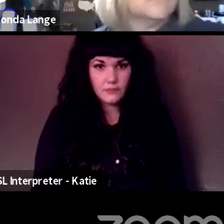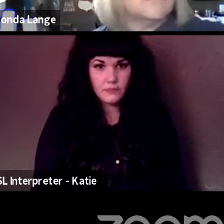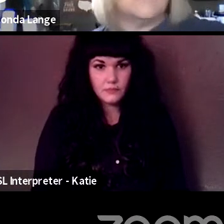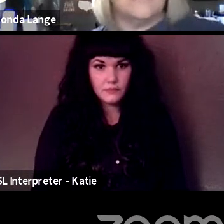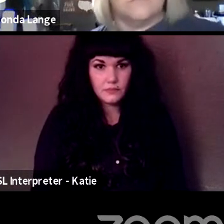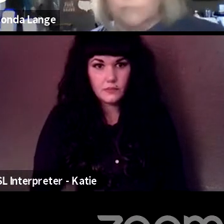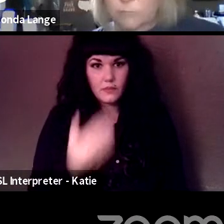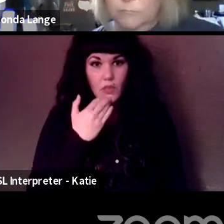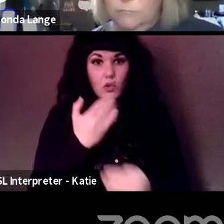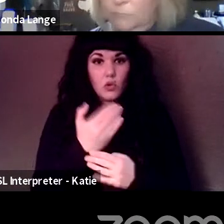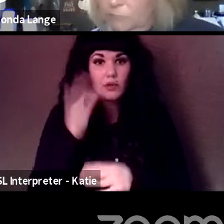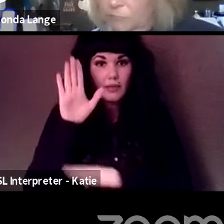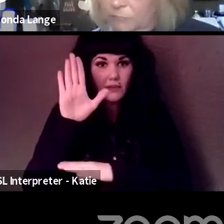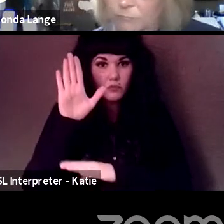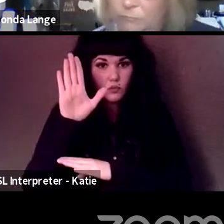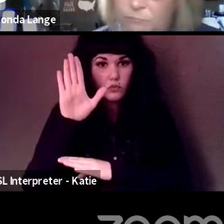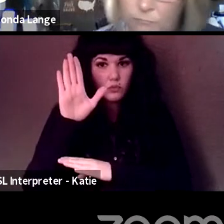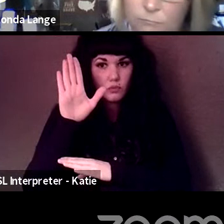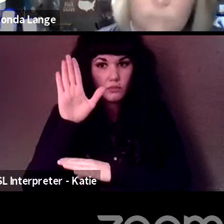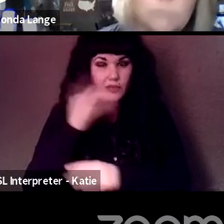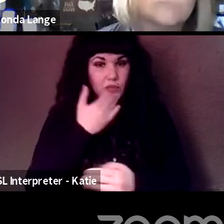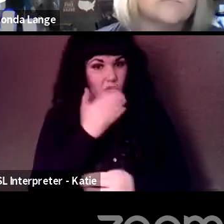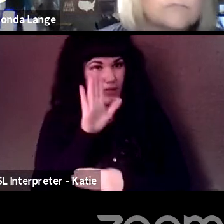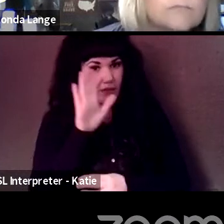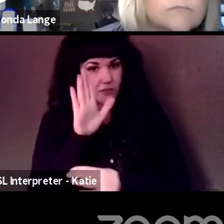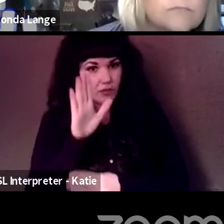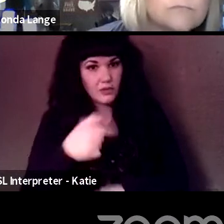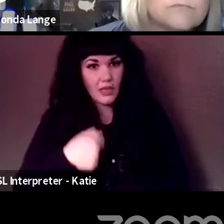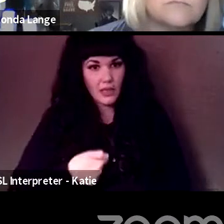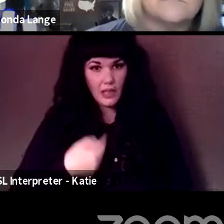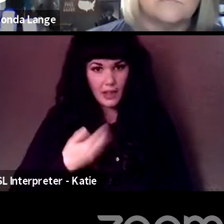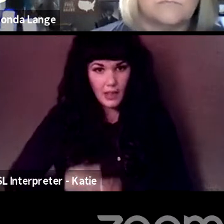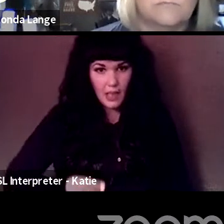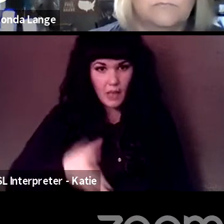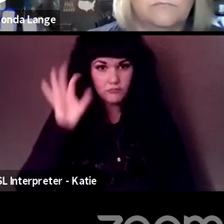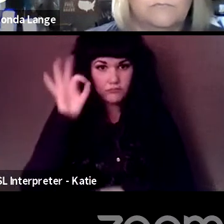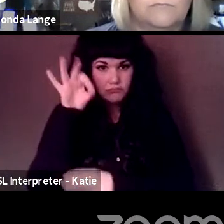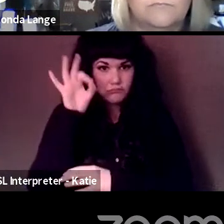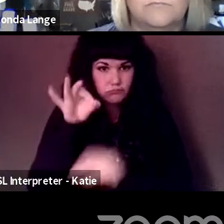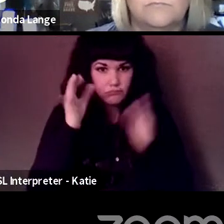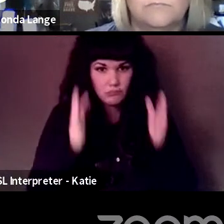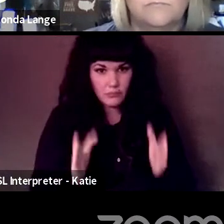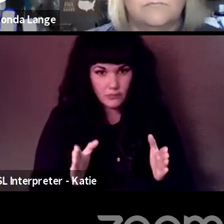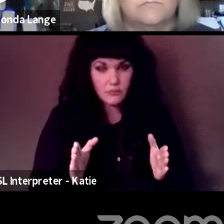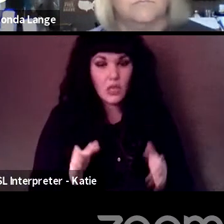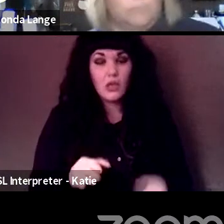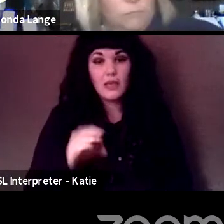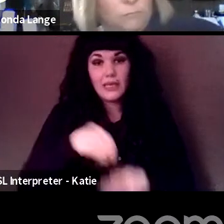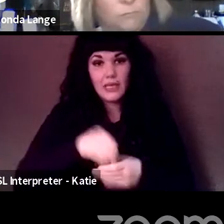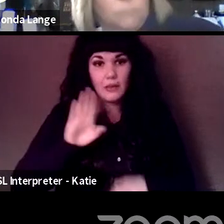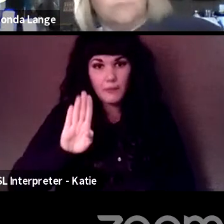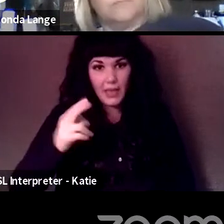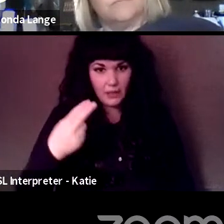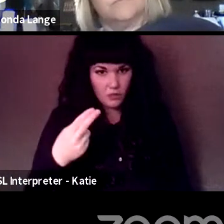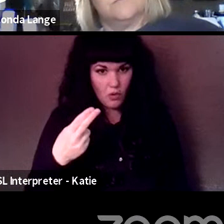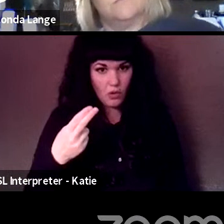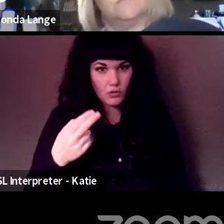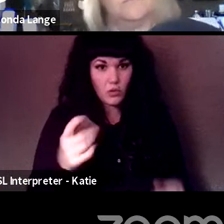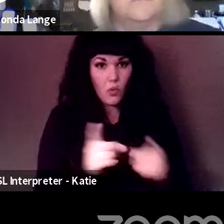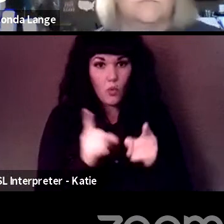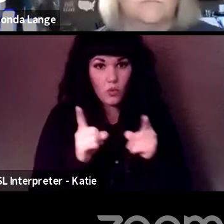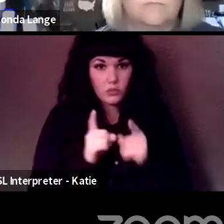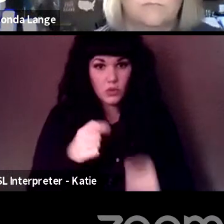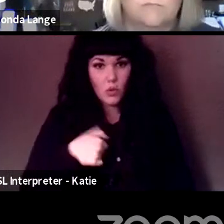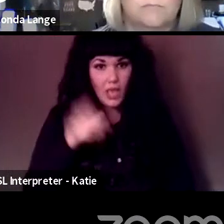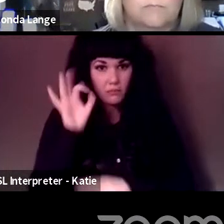Good afternoon. I'm Bishop Melvin Burton, and I'm a pastor in Benton Harbor. I'm also a bishop in the